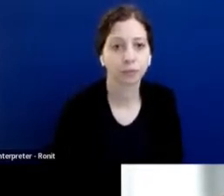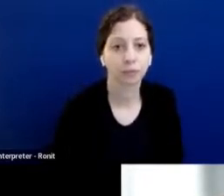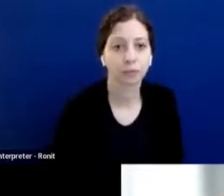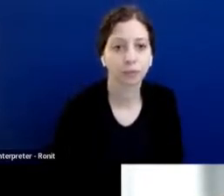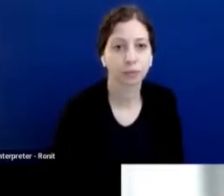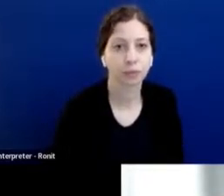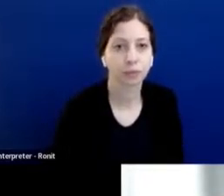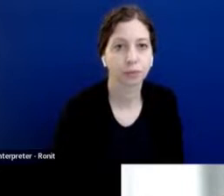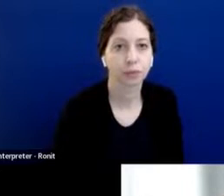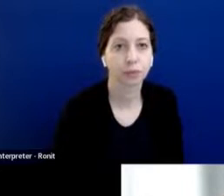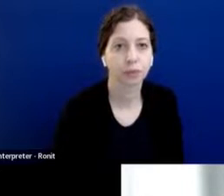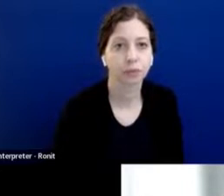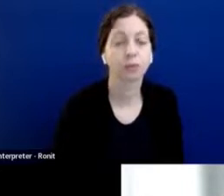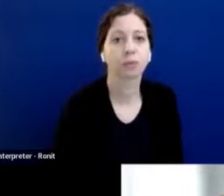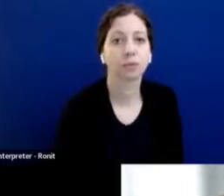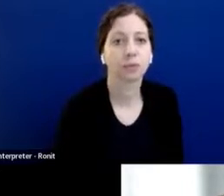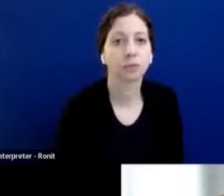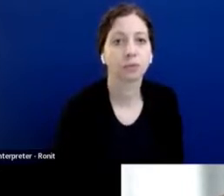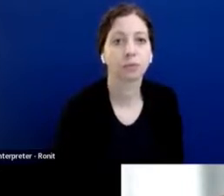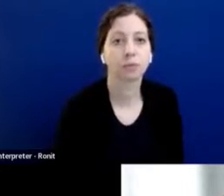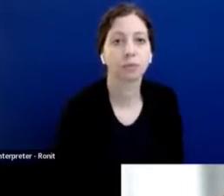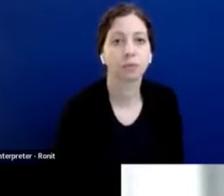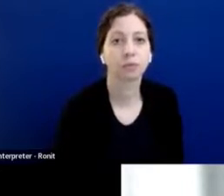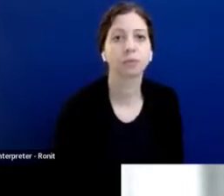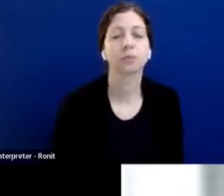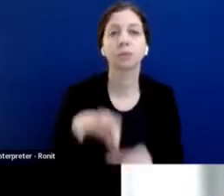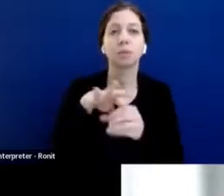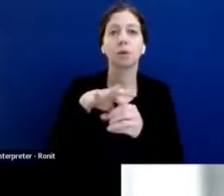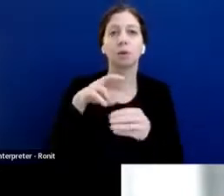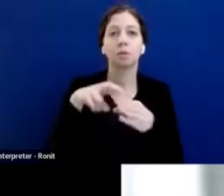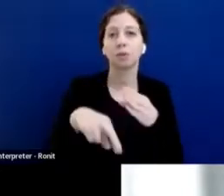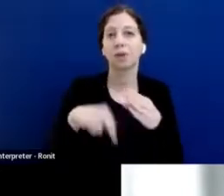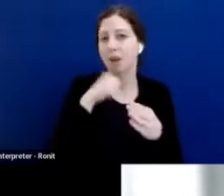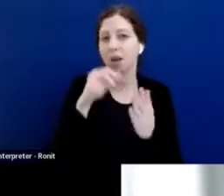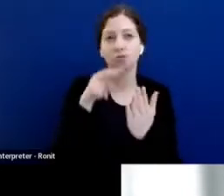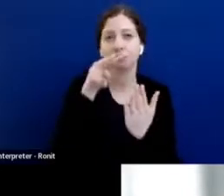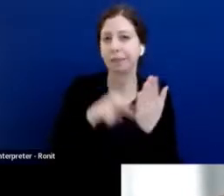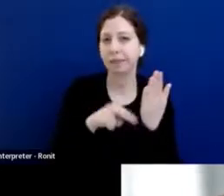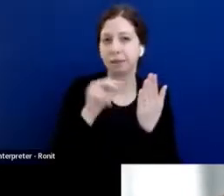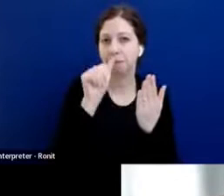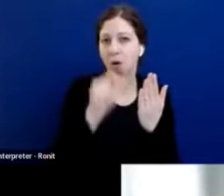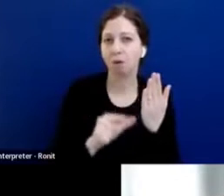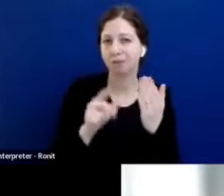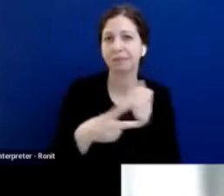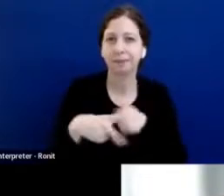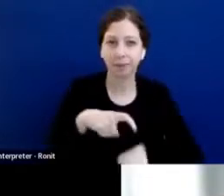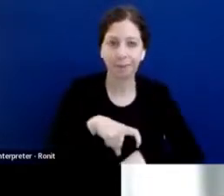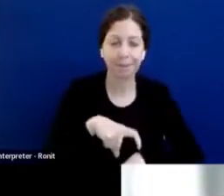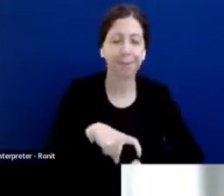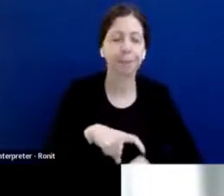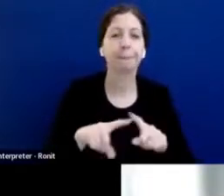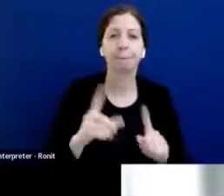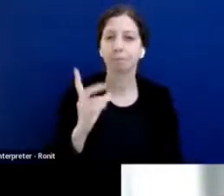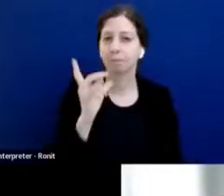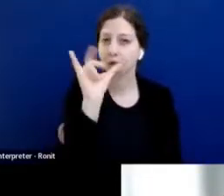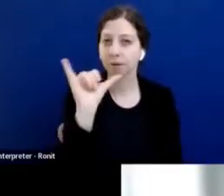So this is great. Thank you all. The poll results, I'm not going to read them all just to save some time, but it looks like,